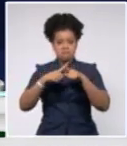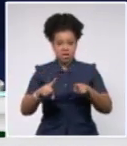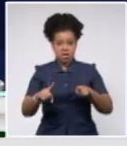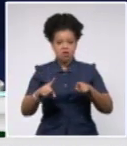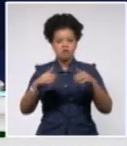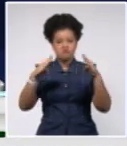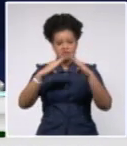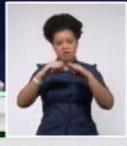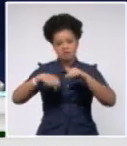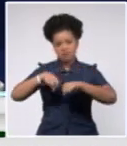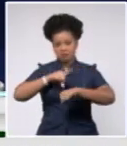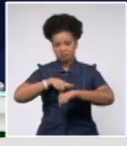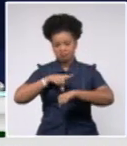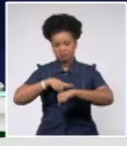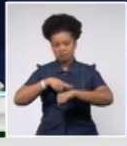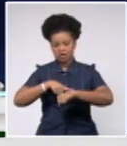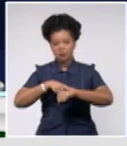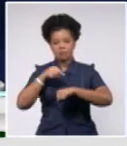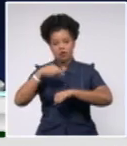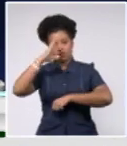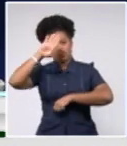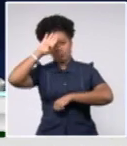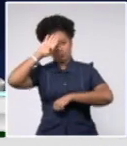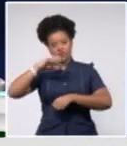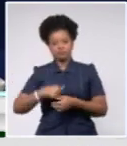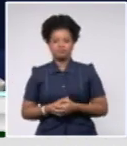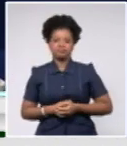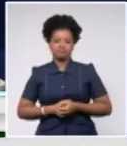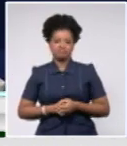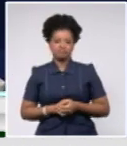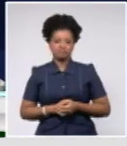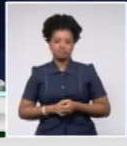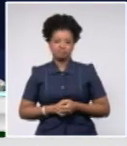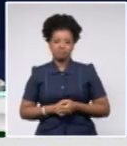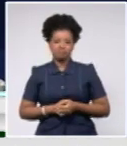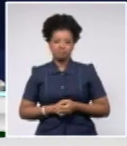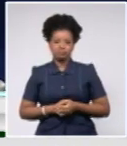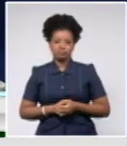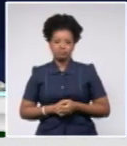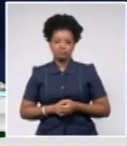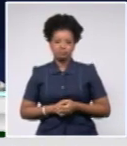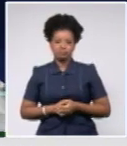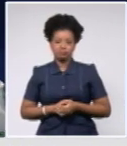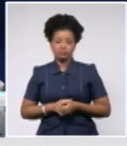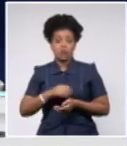infection. Of the 50 cases diagnosed yesterday,